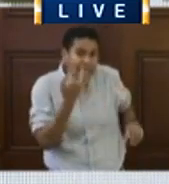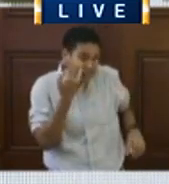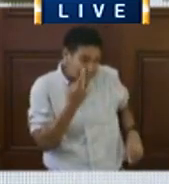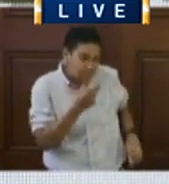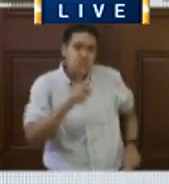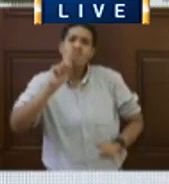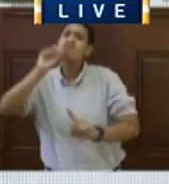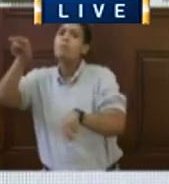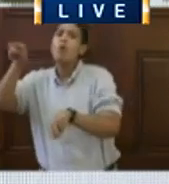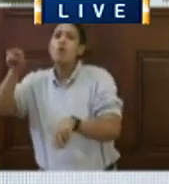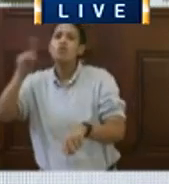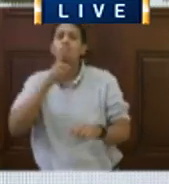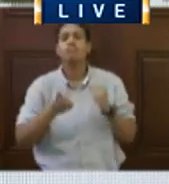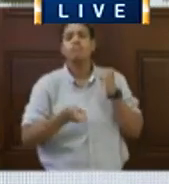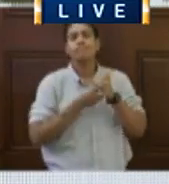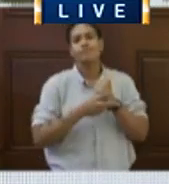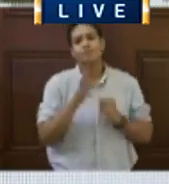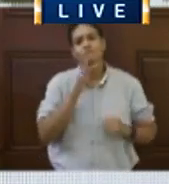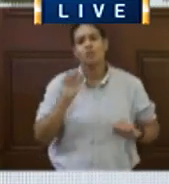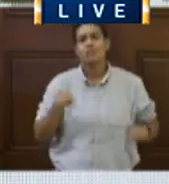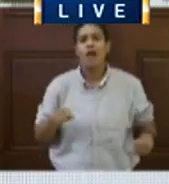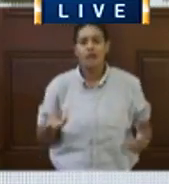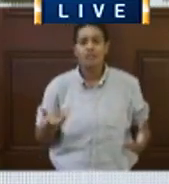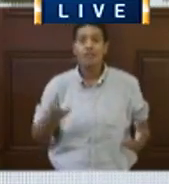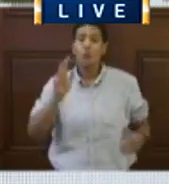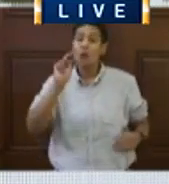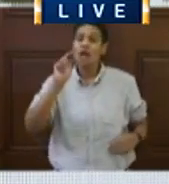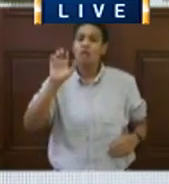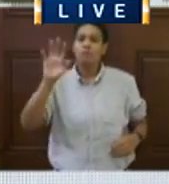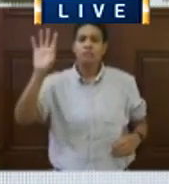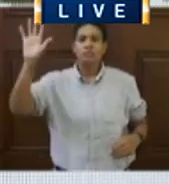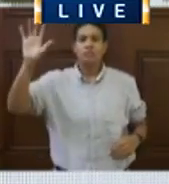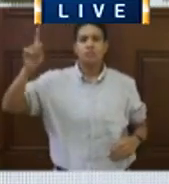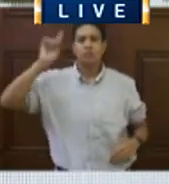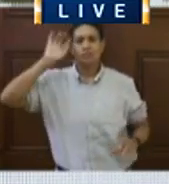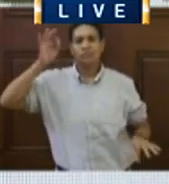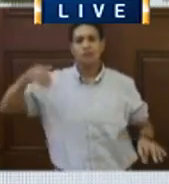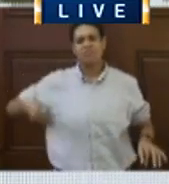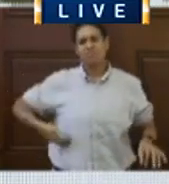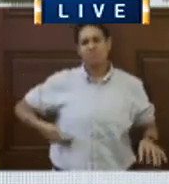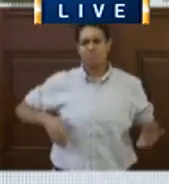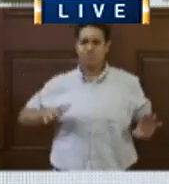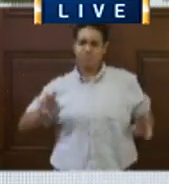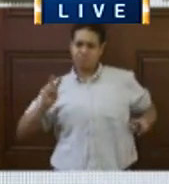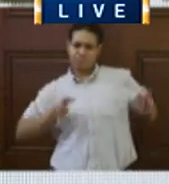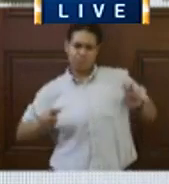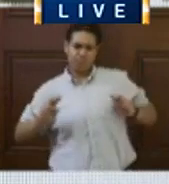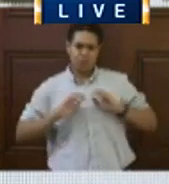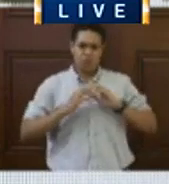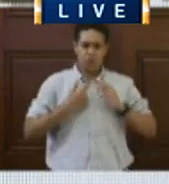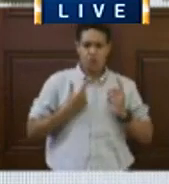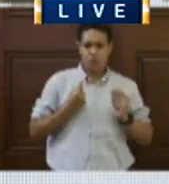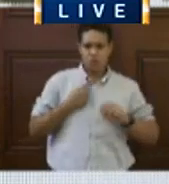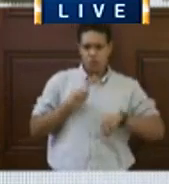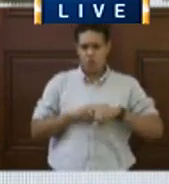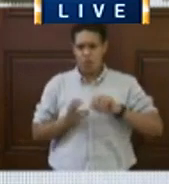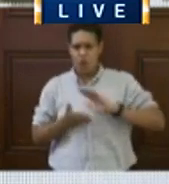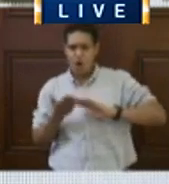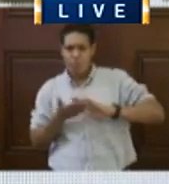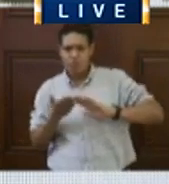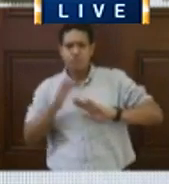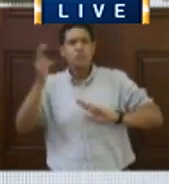the NWC will exercise discretion in how it conducts its normal operations in terms